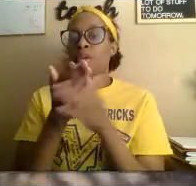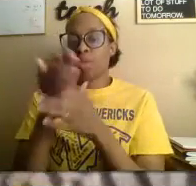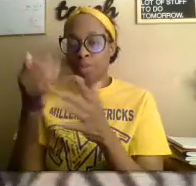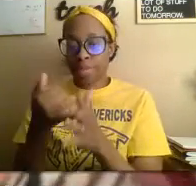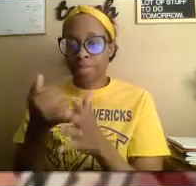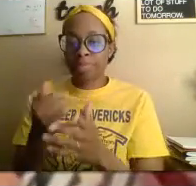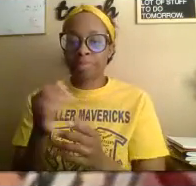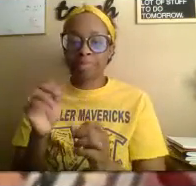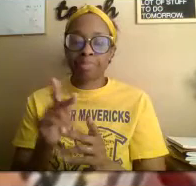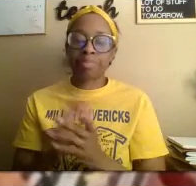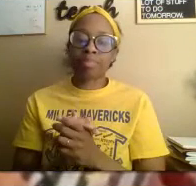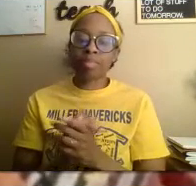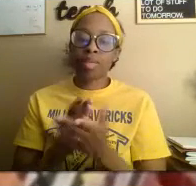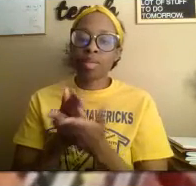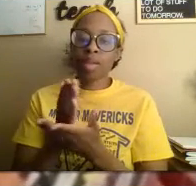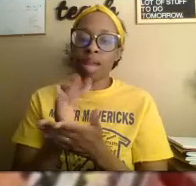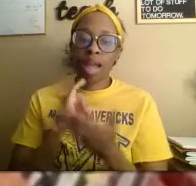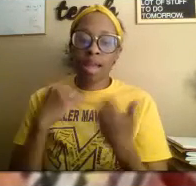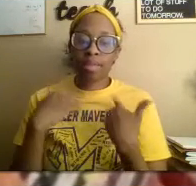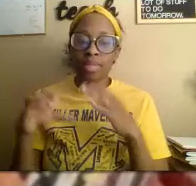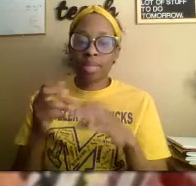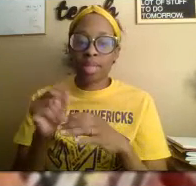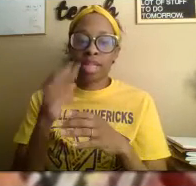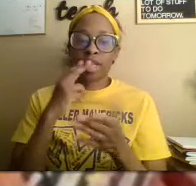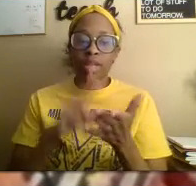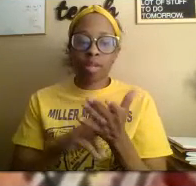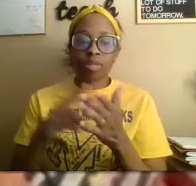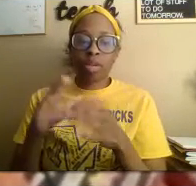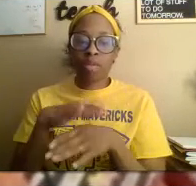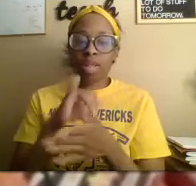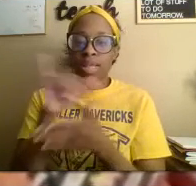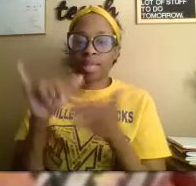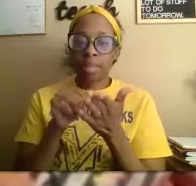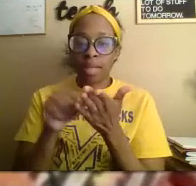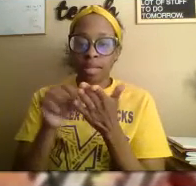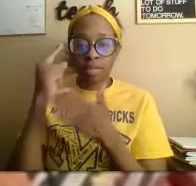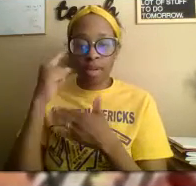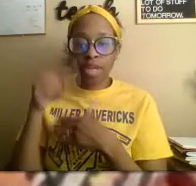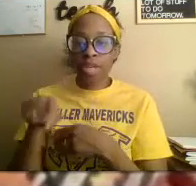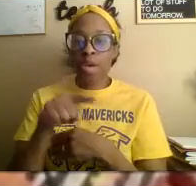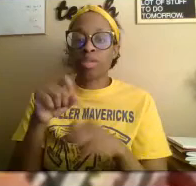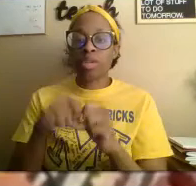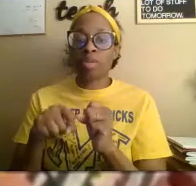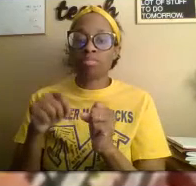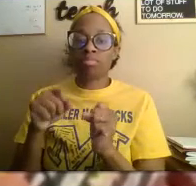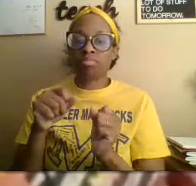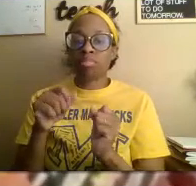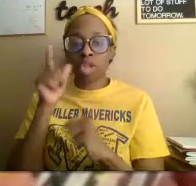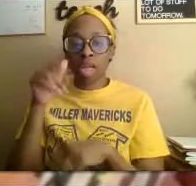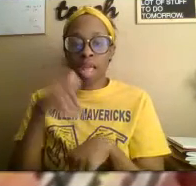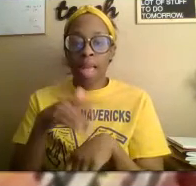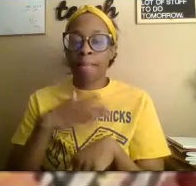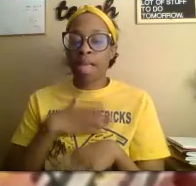Alrighty. Again, I have done notes over these pages for you. So I would encourage you to look at my notes, read